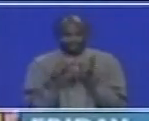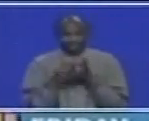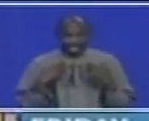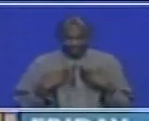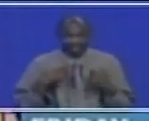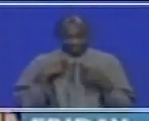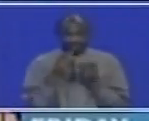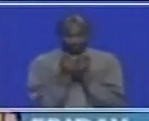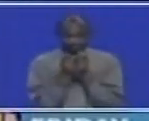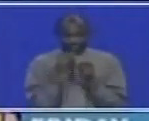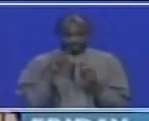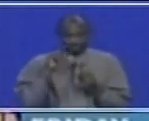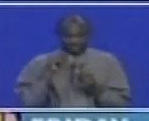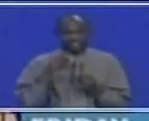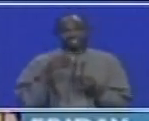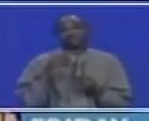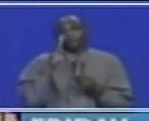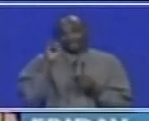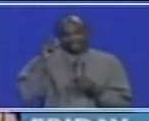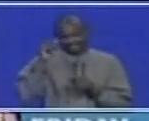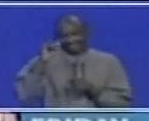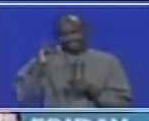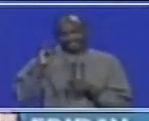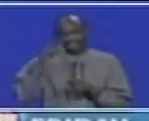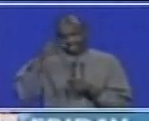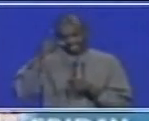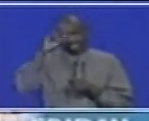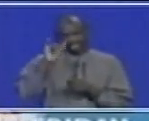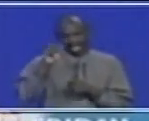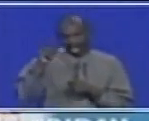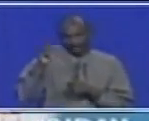me at Betty Kialo or at Katie and Kenya, those words that give you